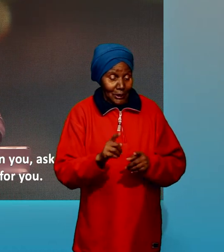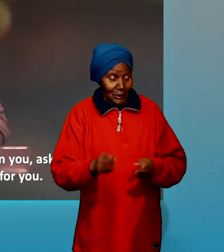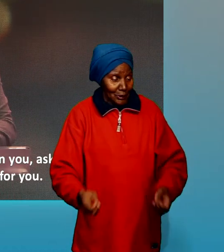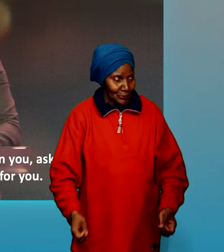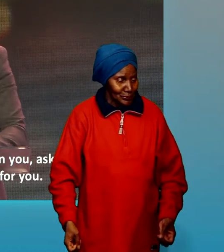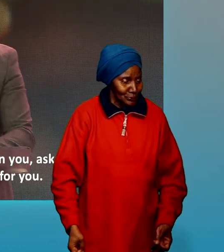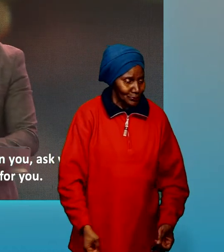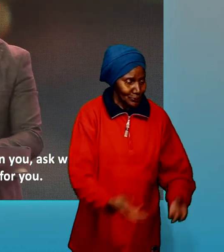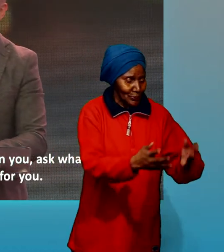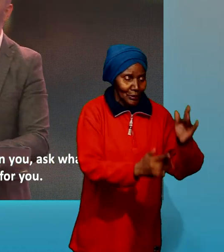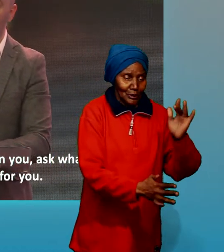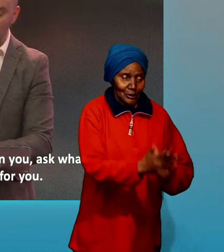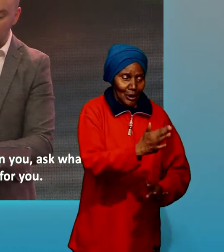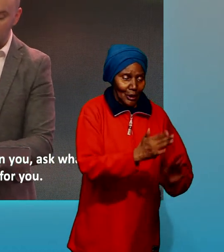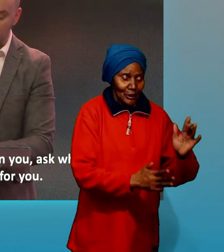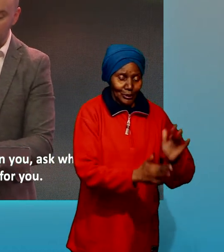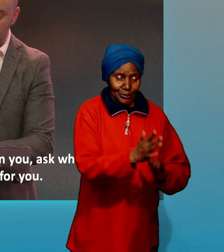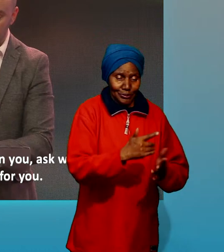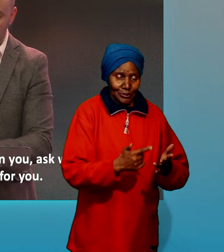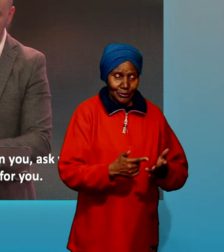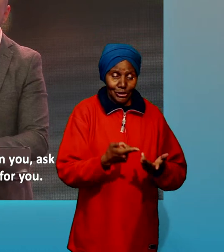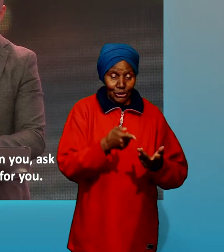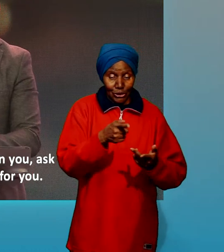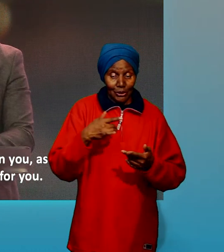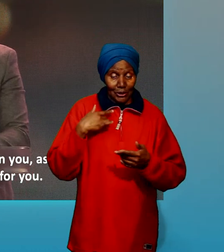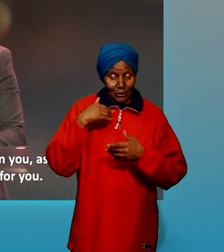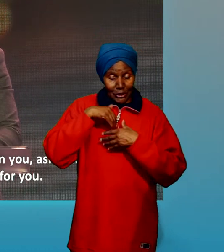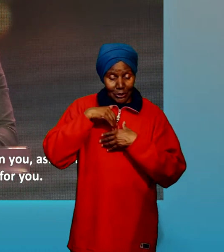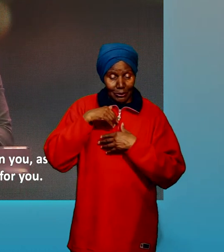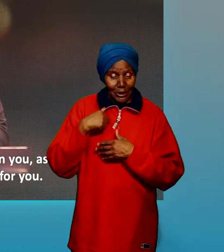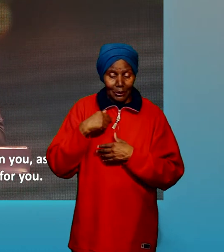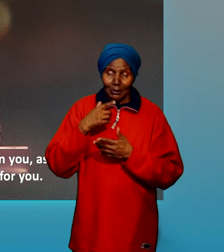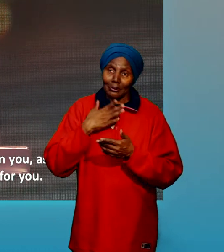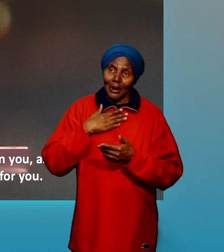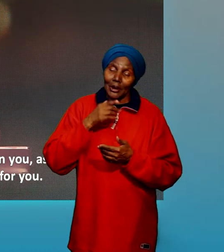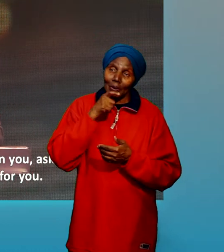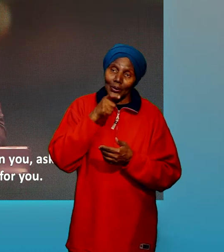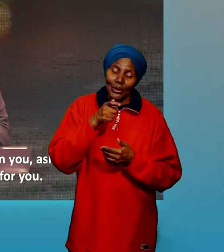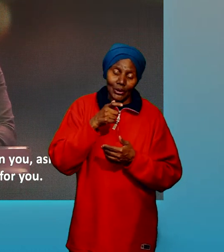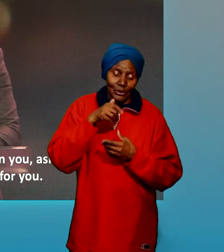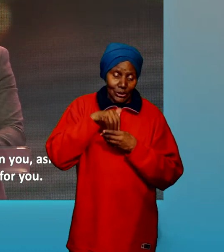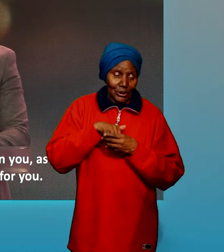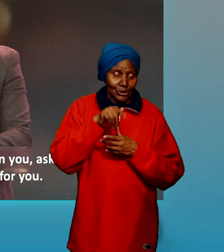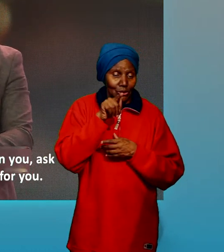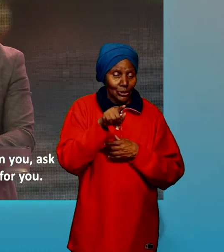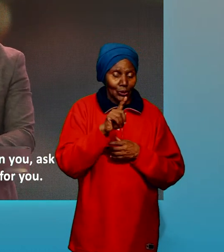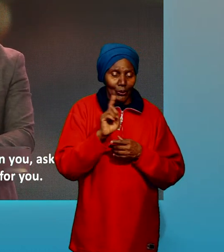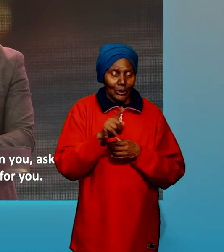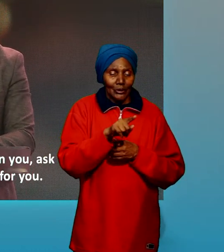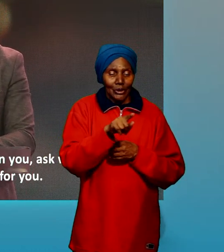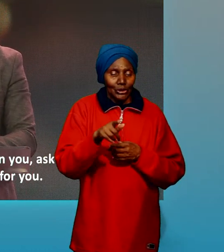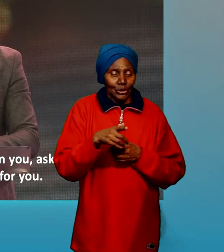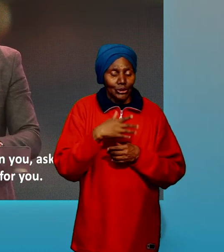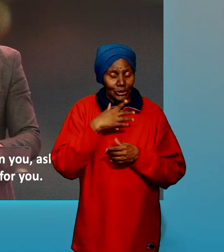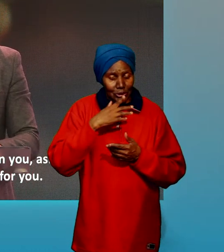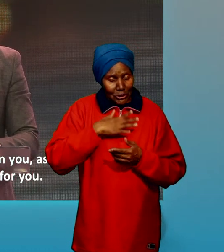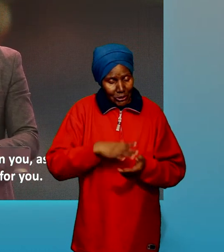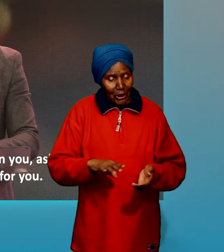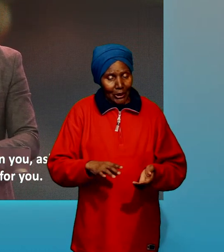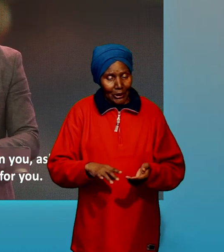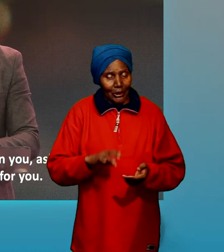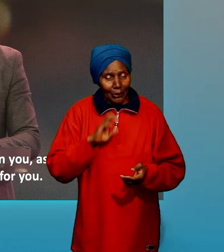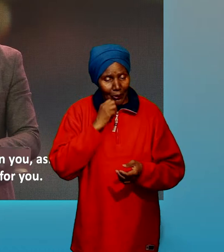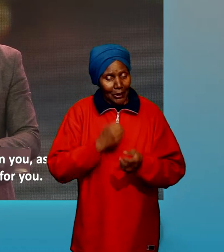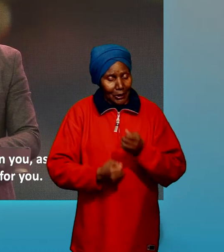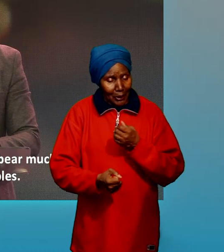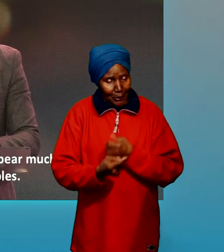you abide in me, and my words abide in you, whatever you ask, whatever you wish, it will be